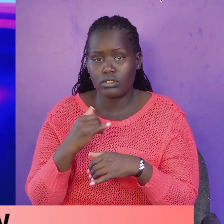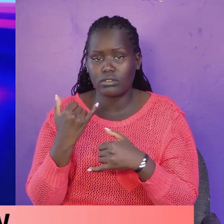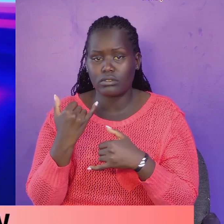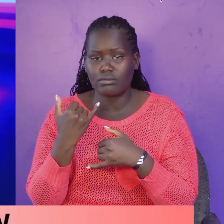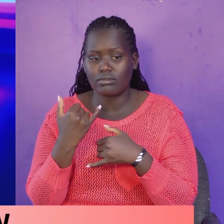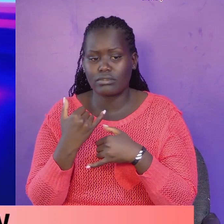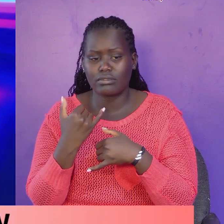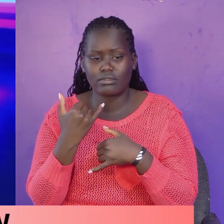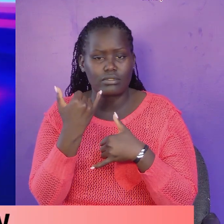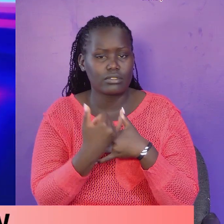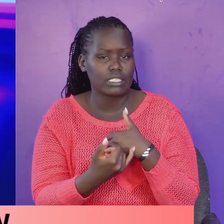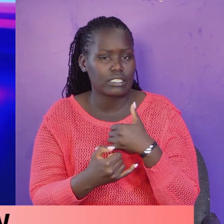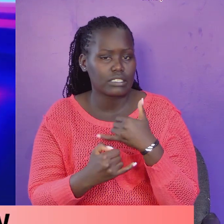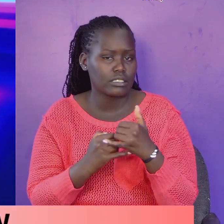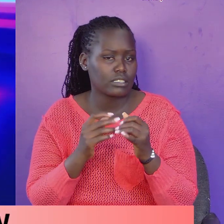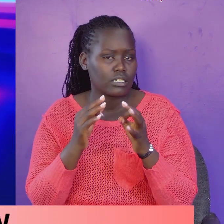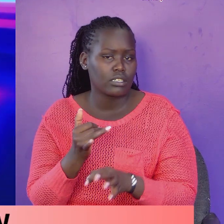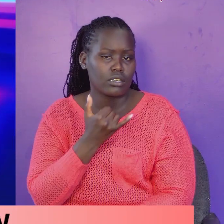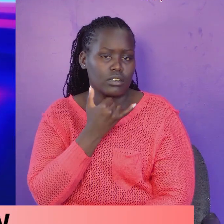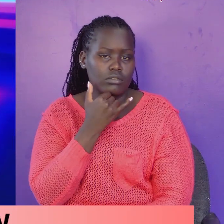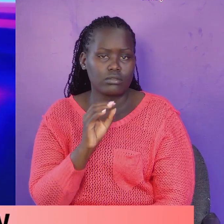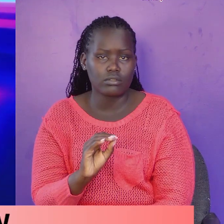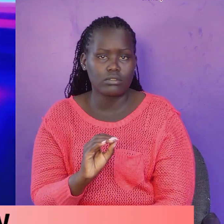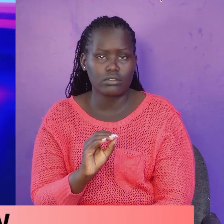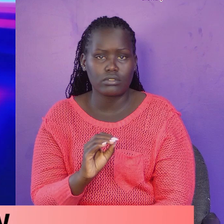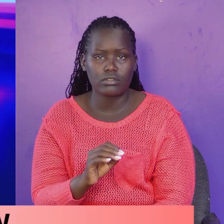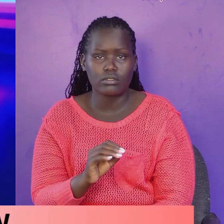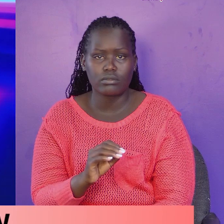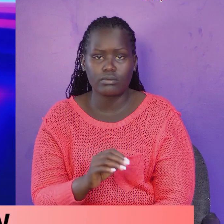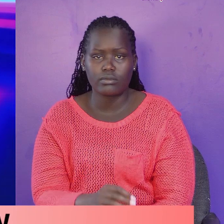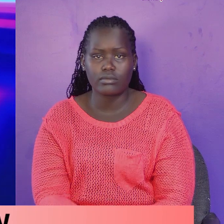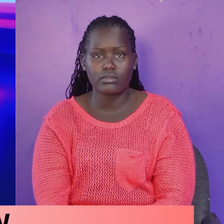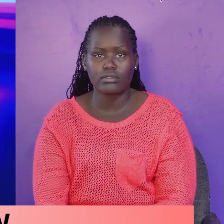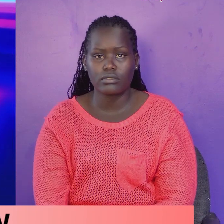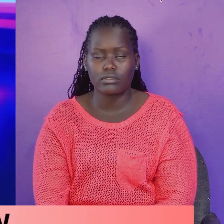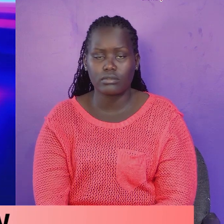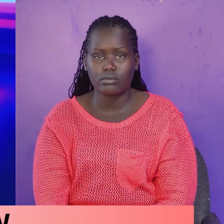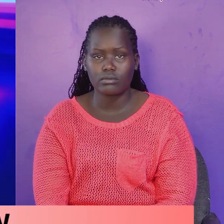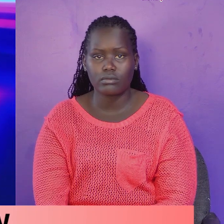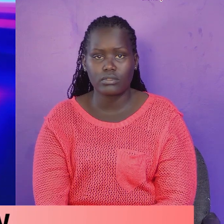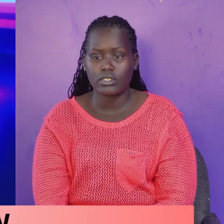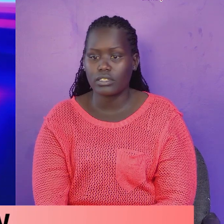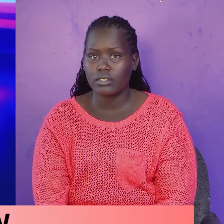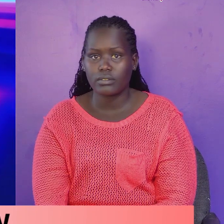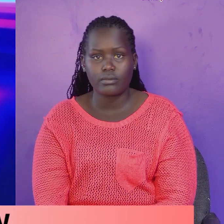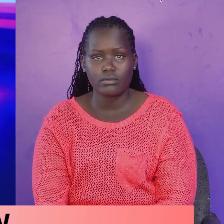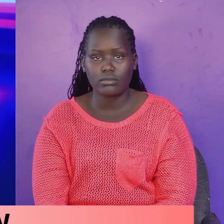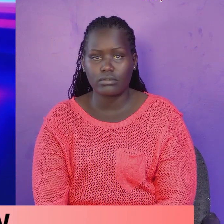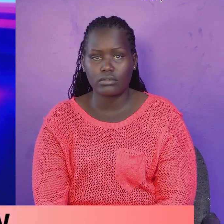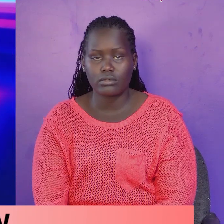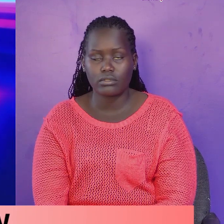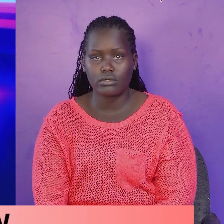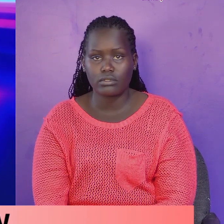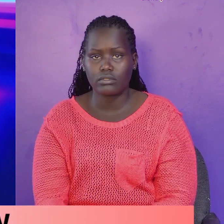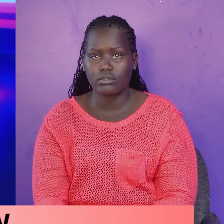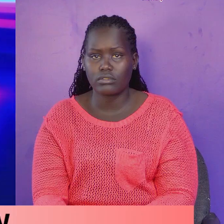injured. If I'm not wrong. Yeah. He had a hamstring injury. Yeah.